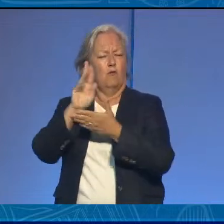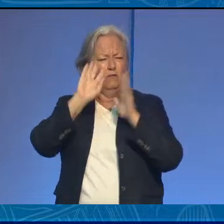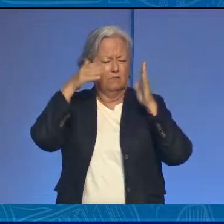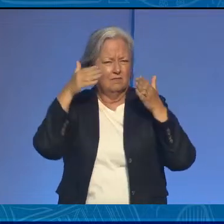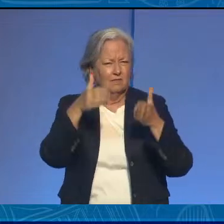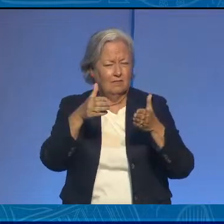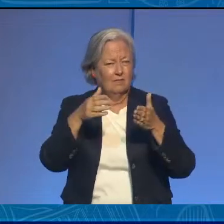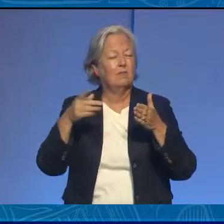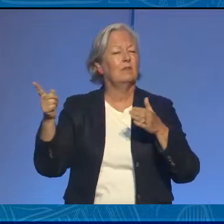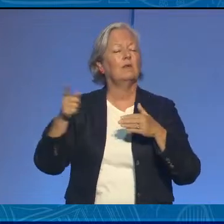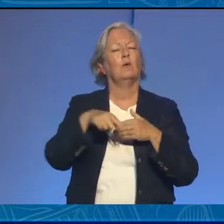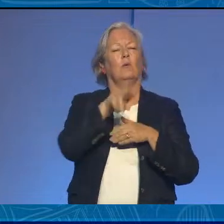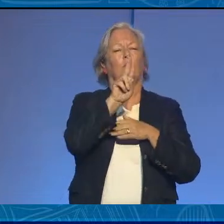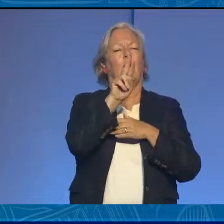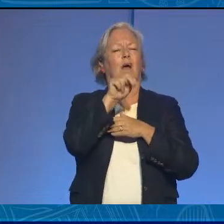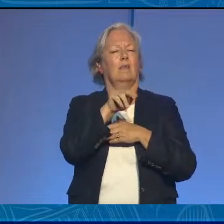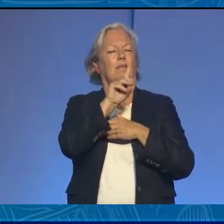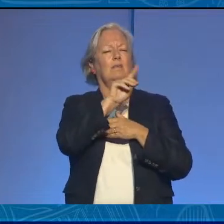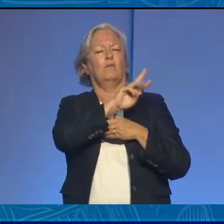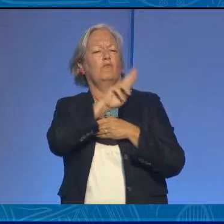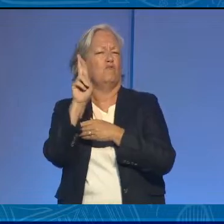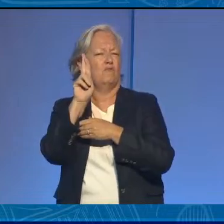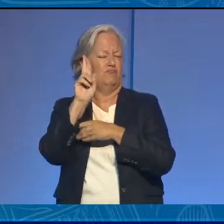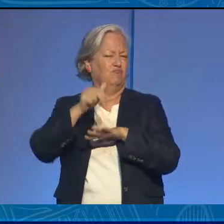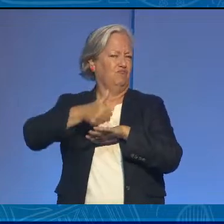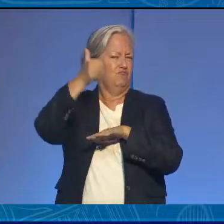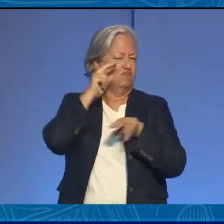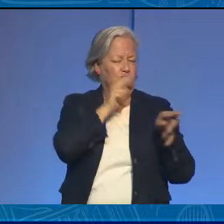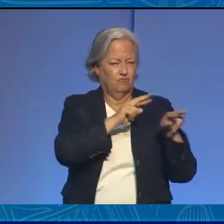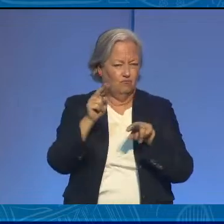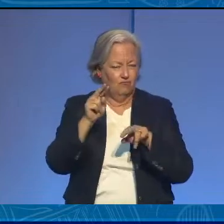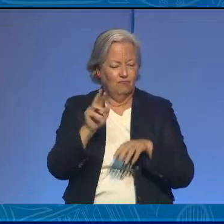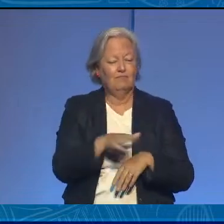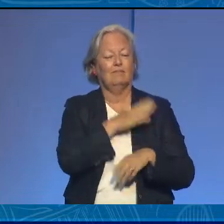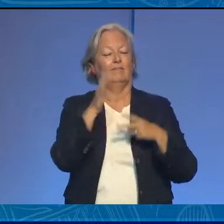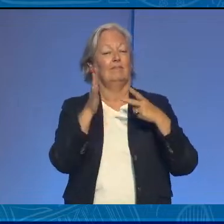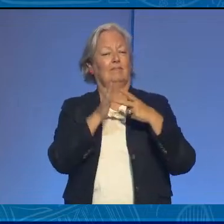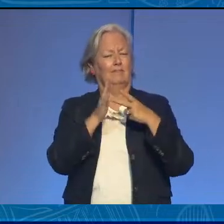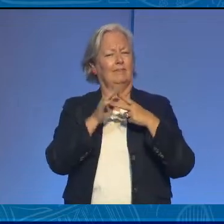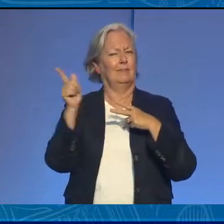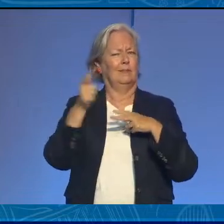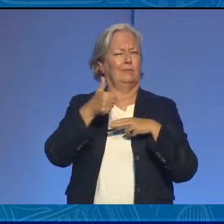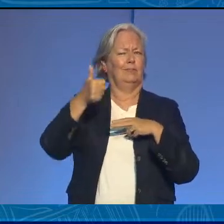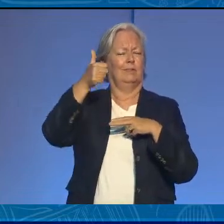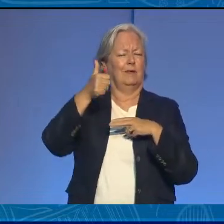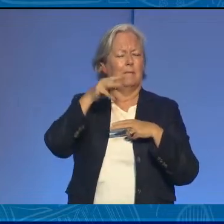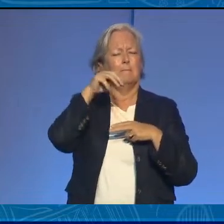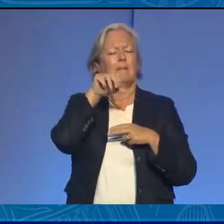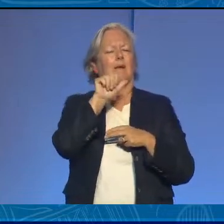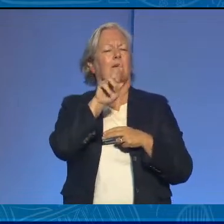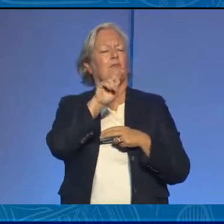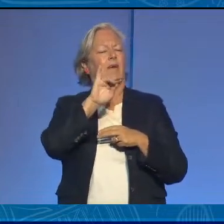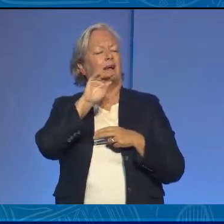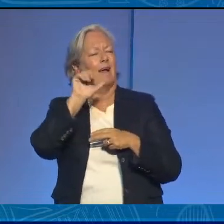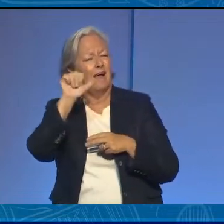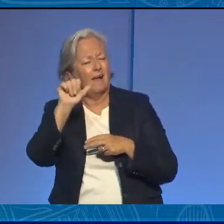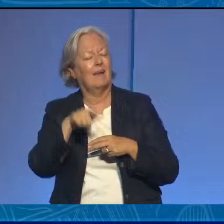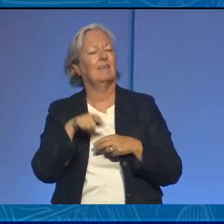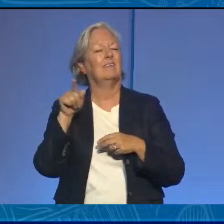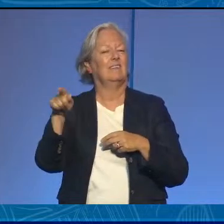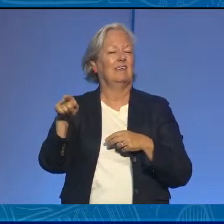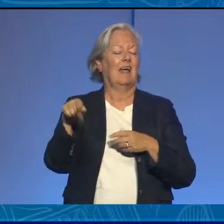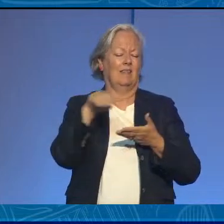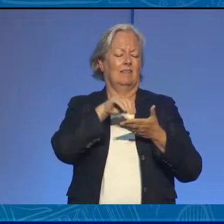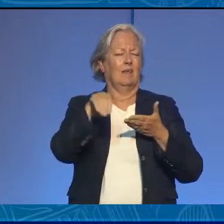of the UNDRR. The Honorable Maria Antonia Yulo Loizaga, Secretary of the Department of Environment